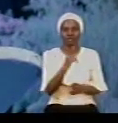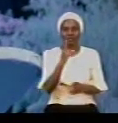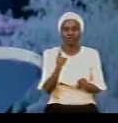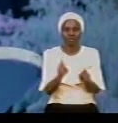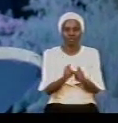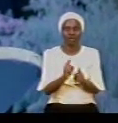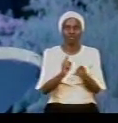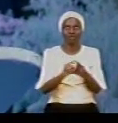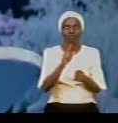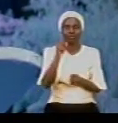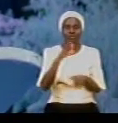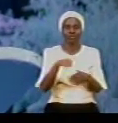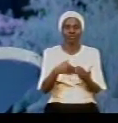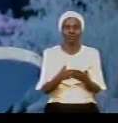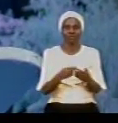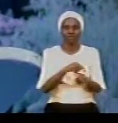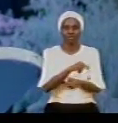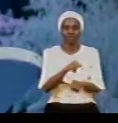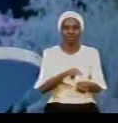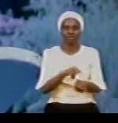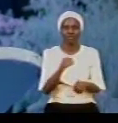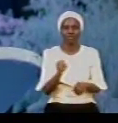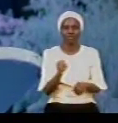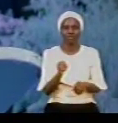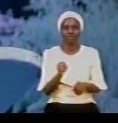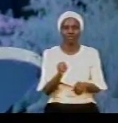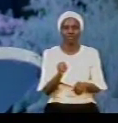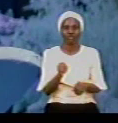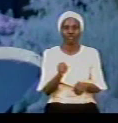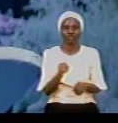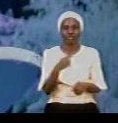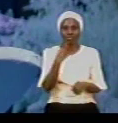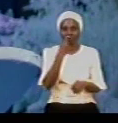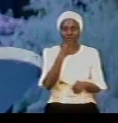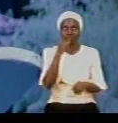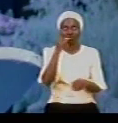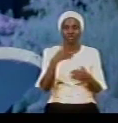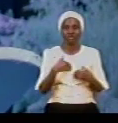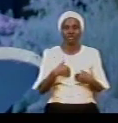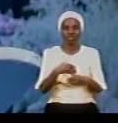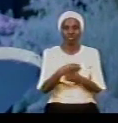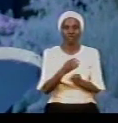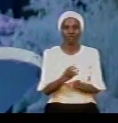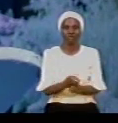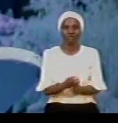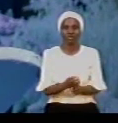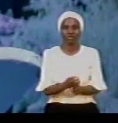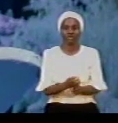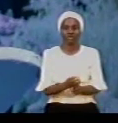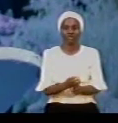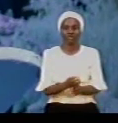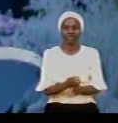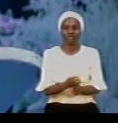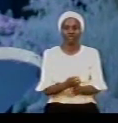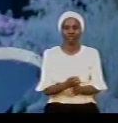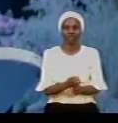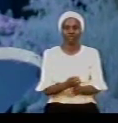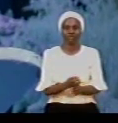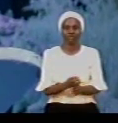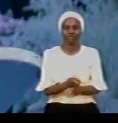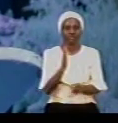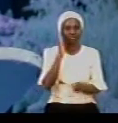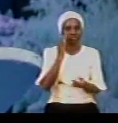whom thou hast made shall come and worship before thee, O Lord, and